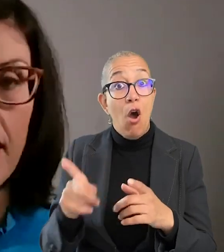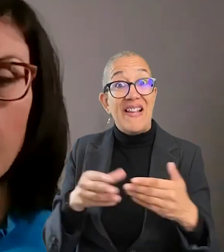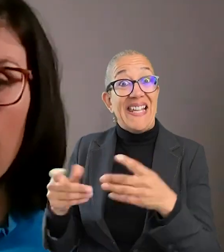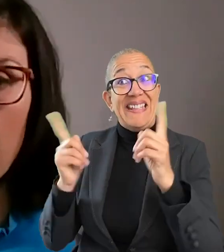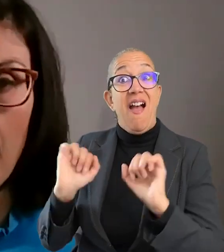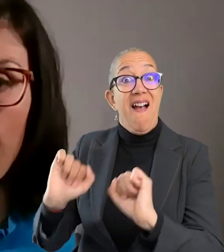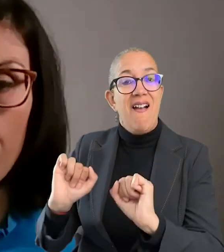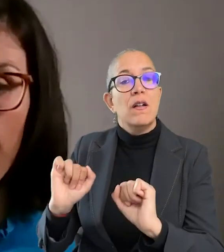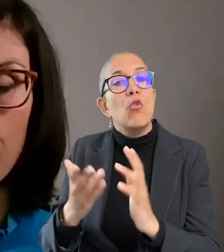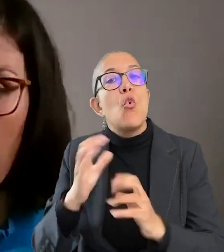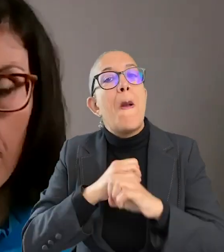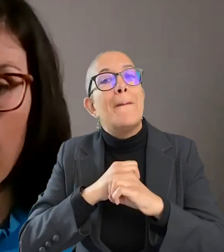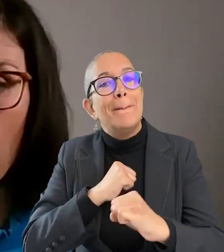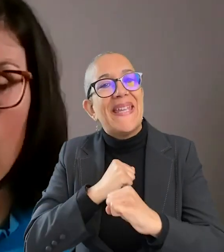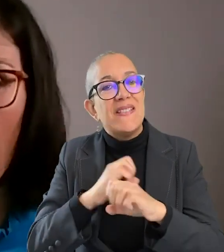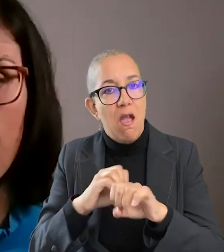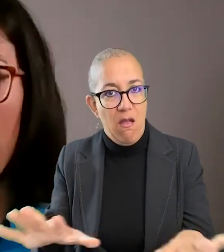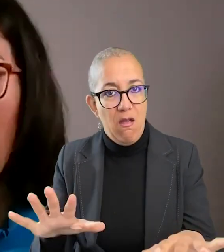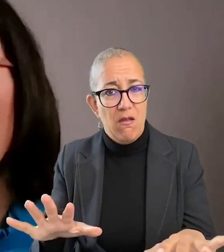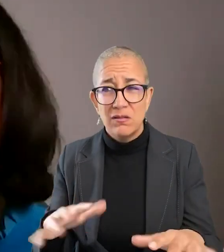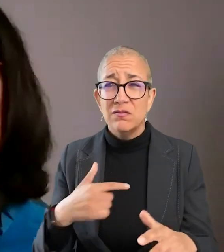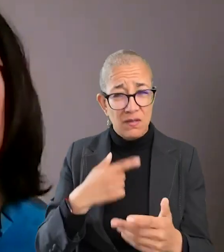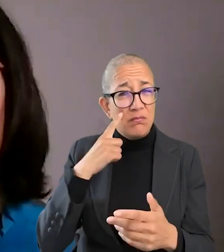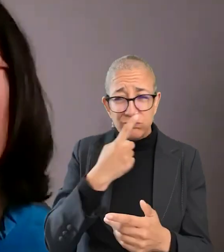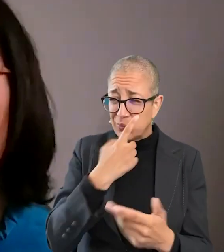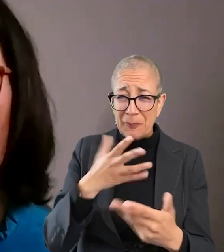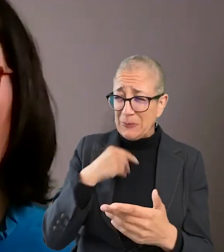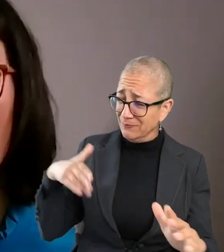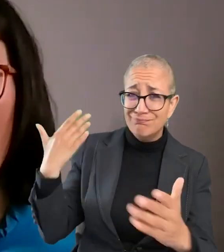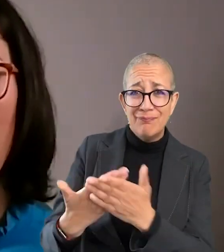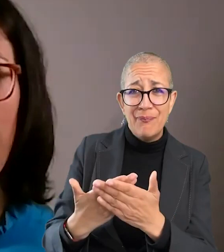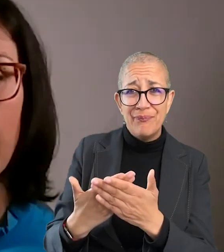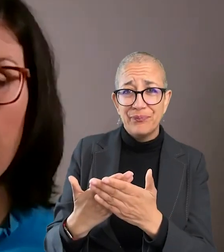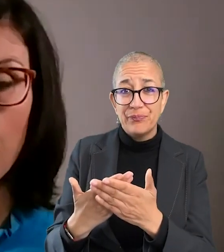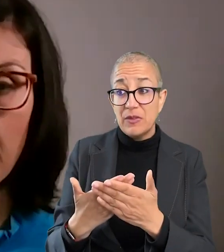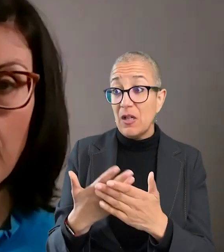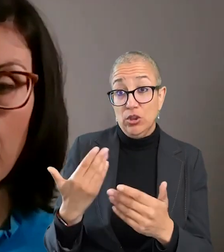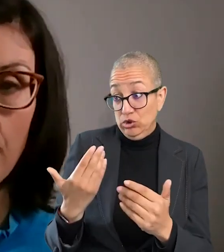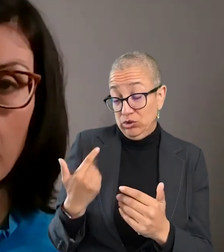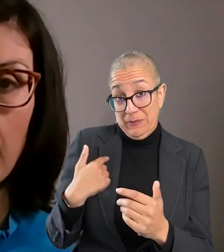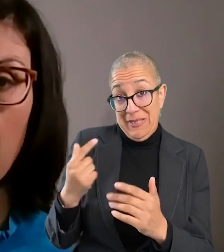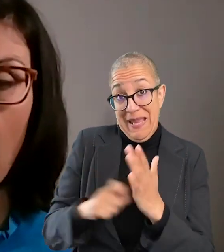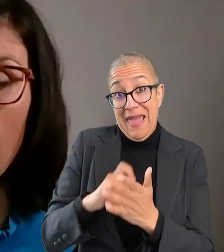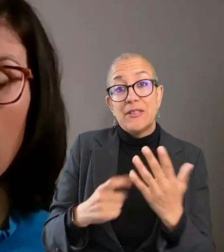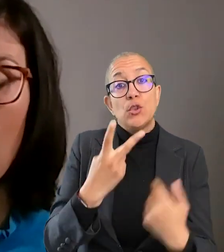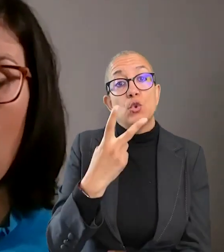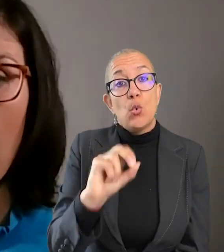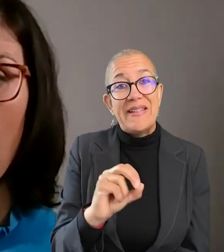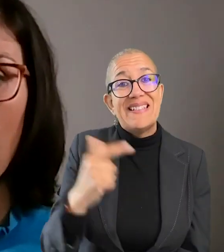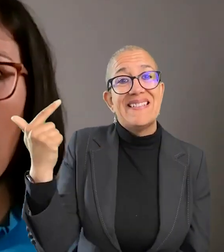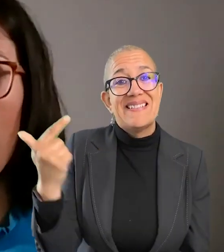And that is something that I have a proven track record of doing. Actually, right from the minute I was elected in 2017, I